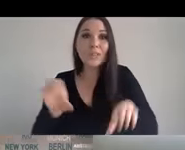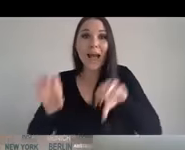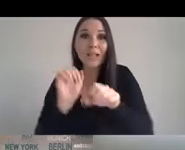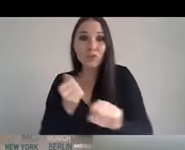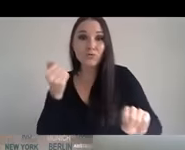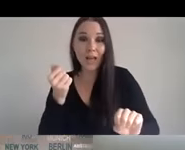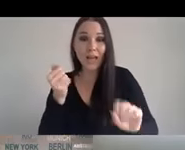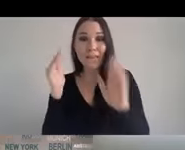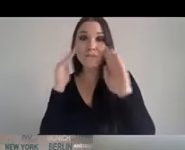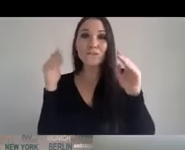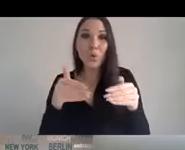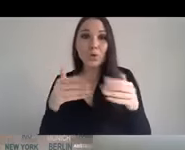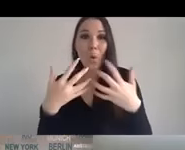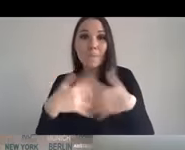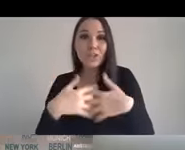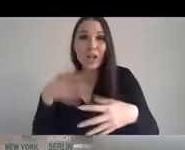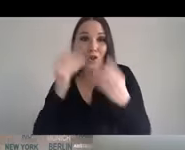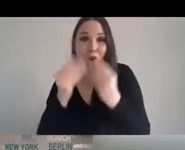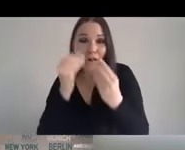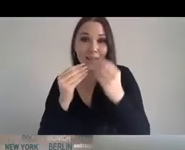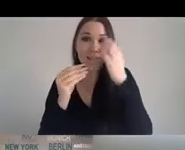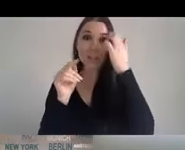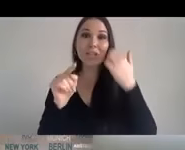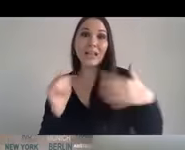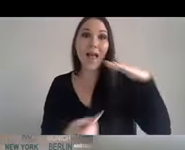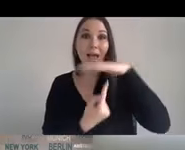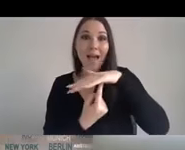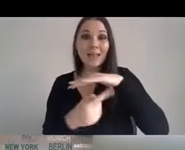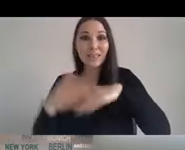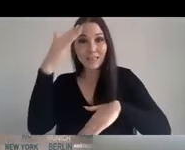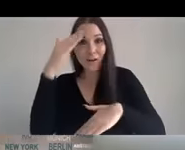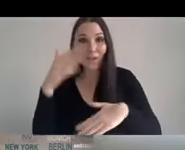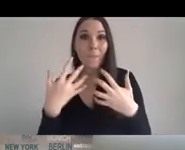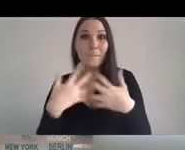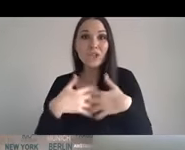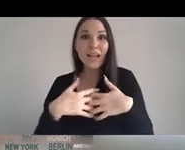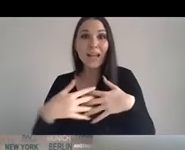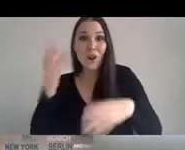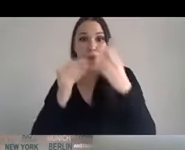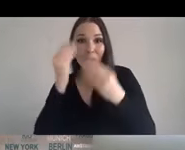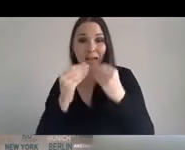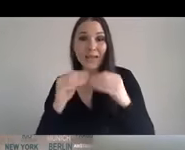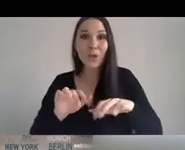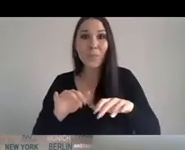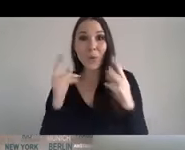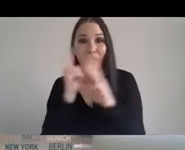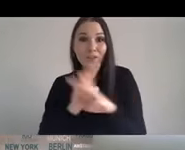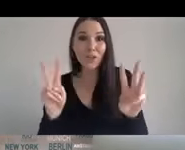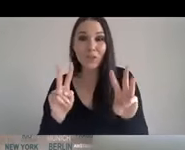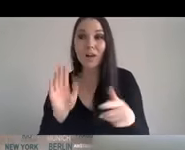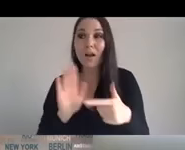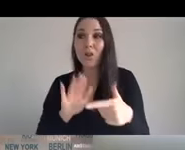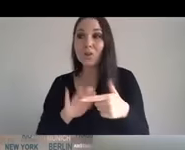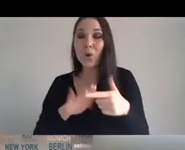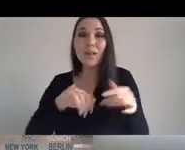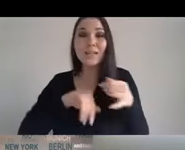a focus on machine learning. She is the head of machine learning and computer vision at KickID. And then we've got Stefan. Stefan